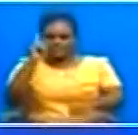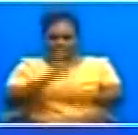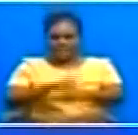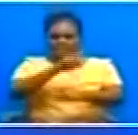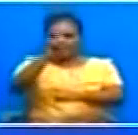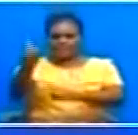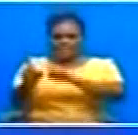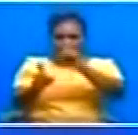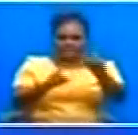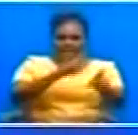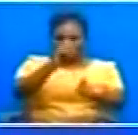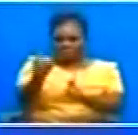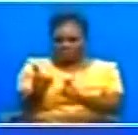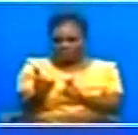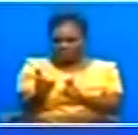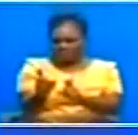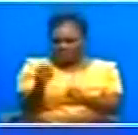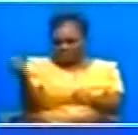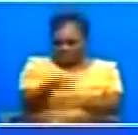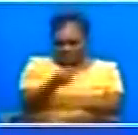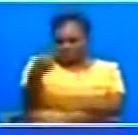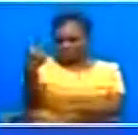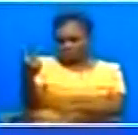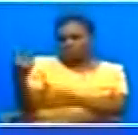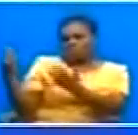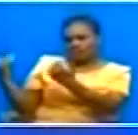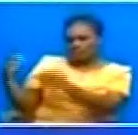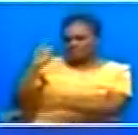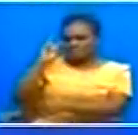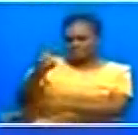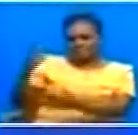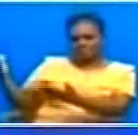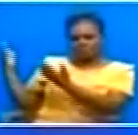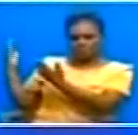Kenya national examinations in just 2 months. Take a look.